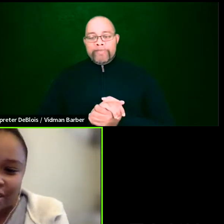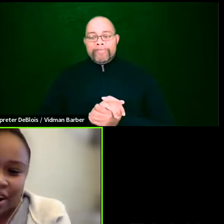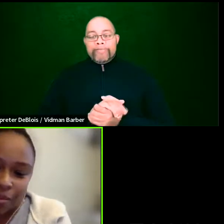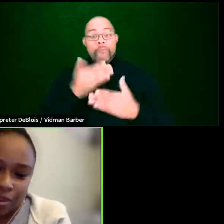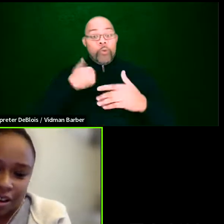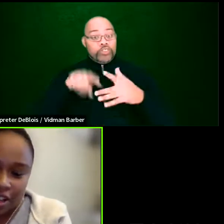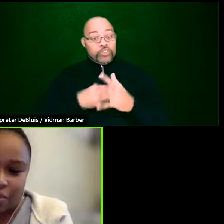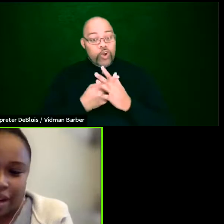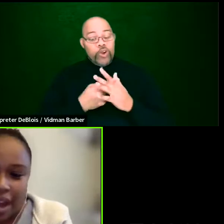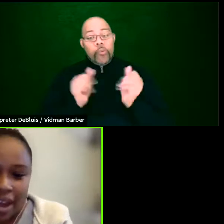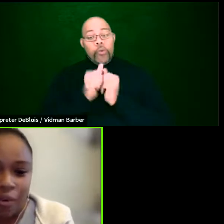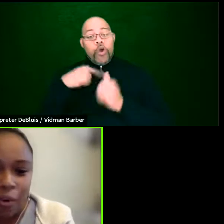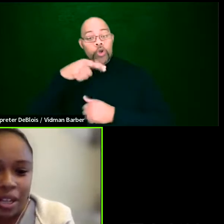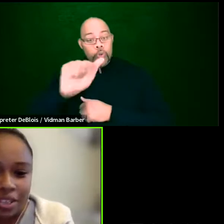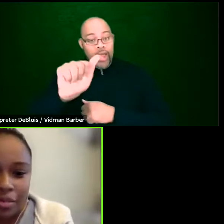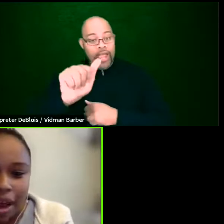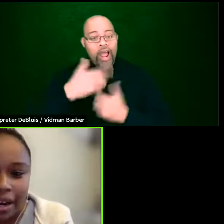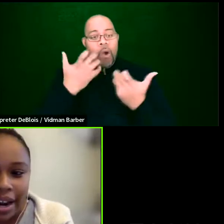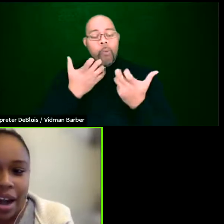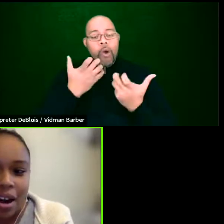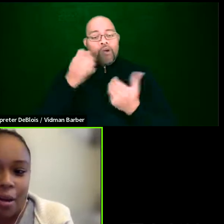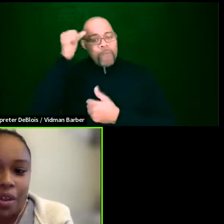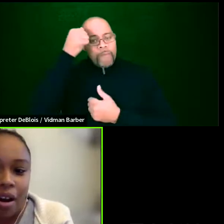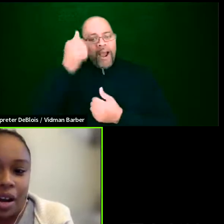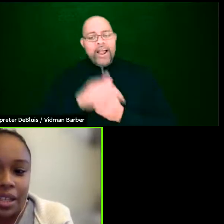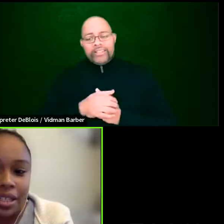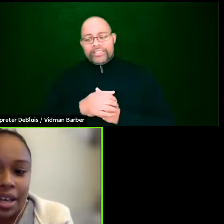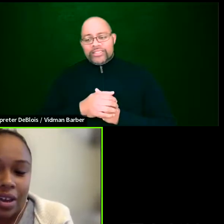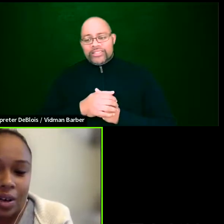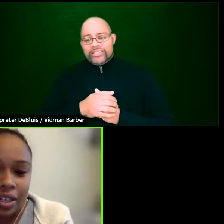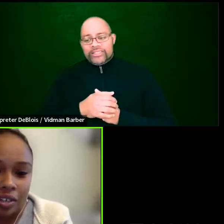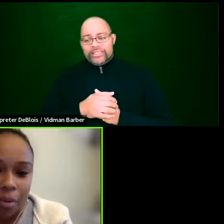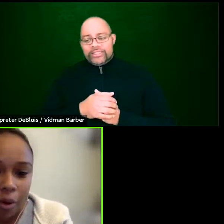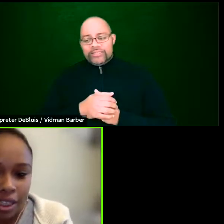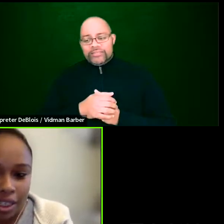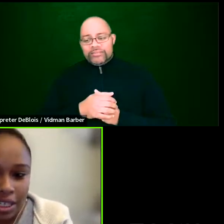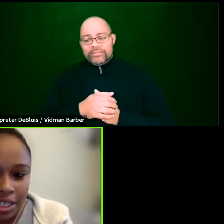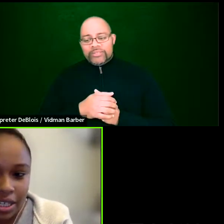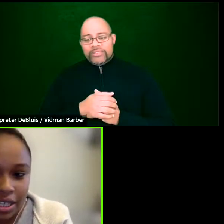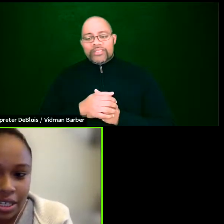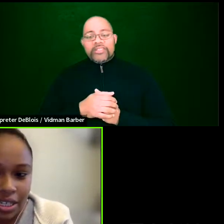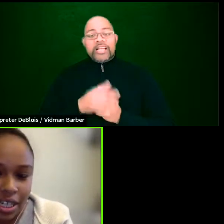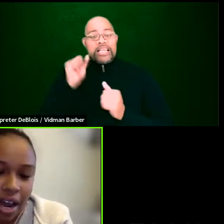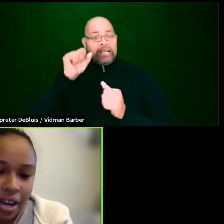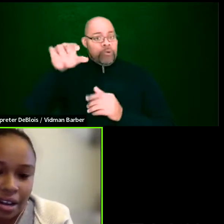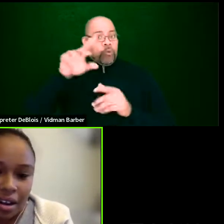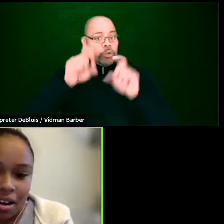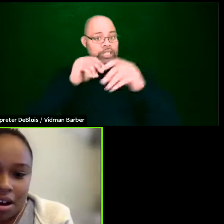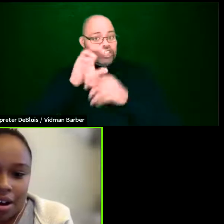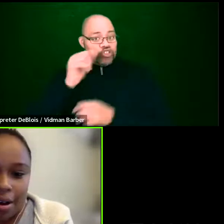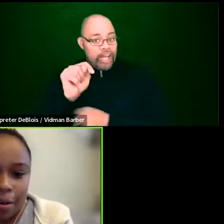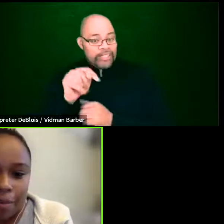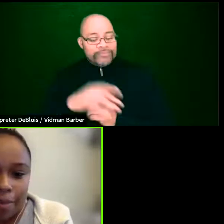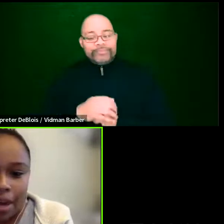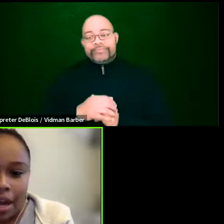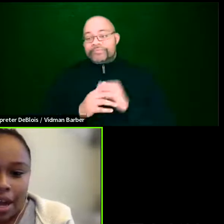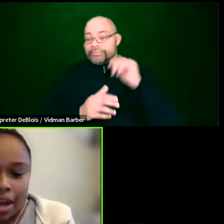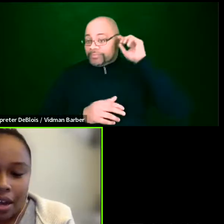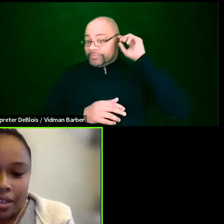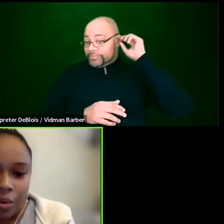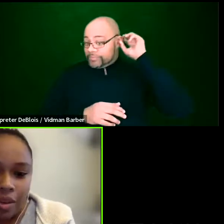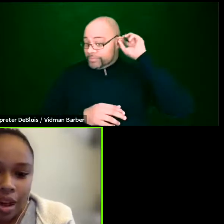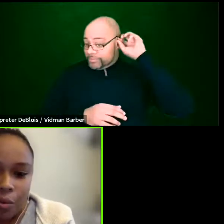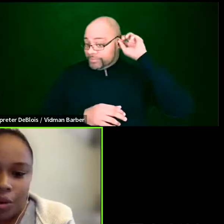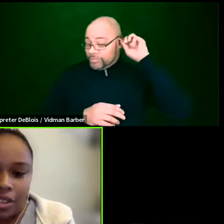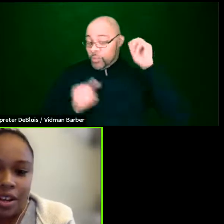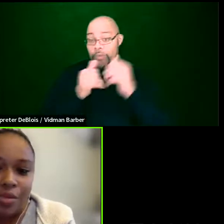we get started with our Q&A, I wanted to remind the audience that you can drop questions into the chat. And